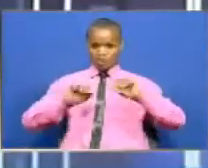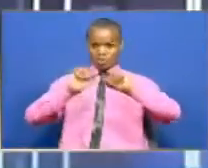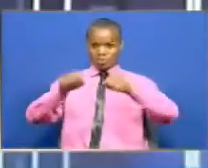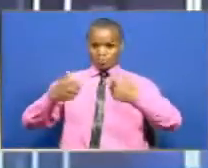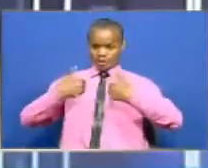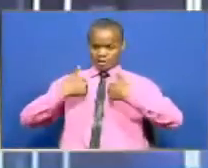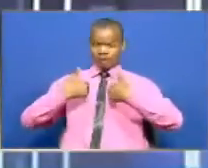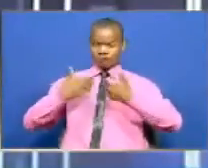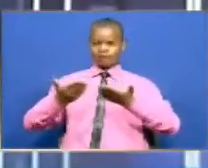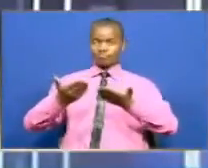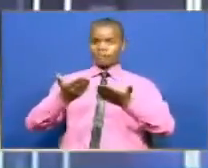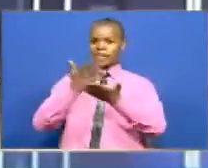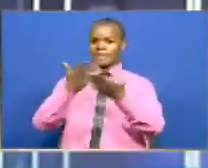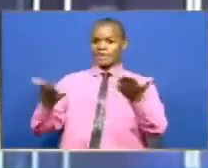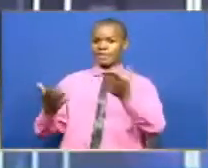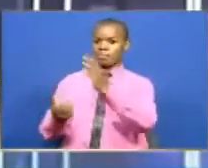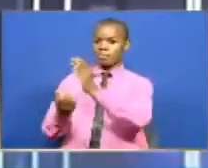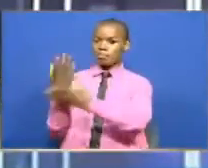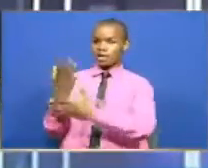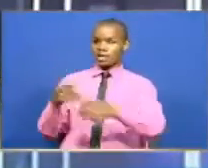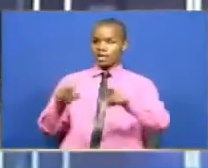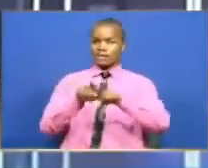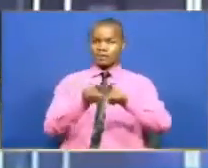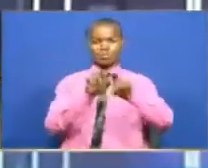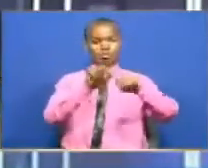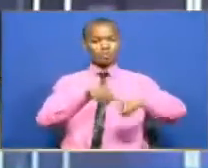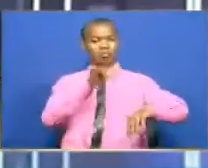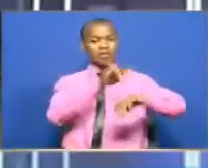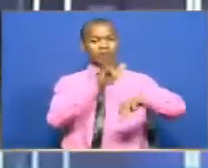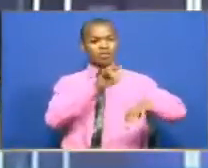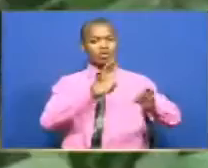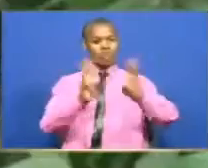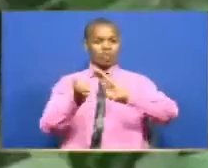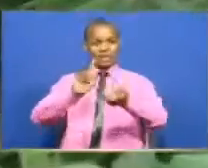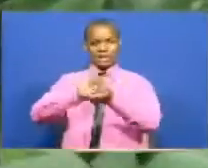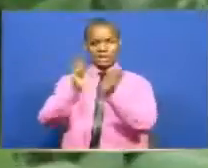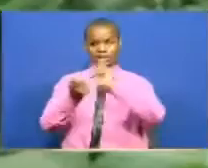prices of farm produce, as well as adverse effects of climate change.